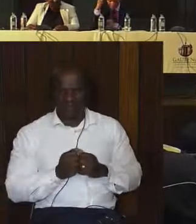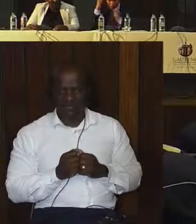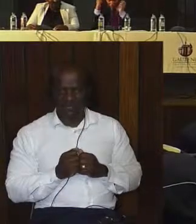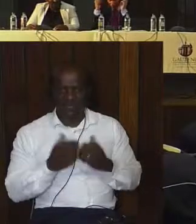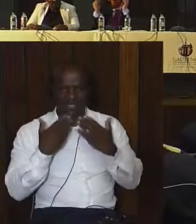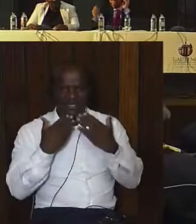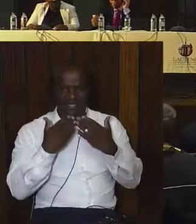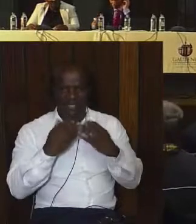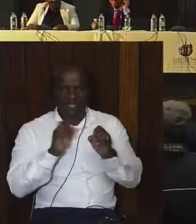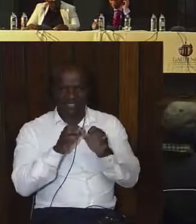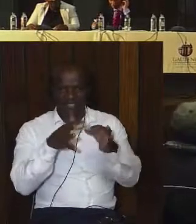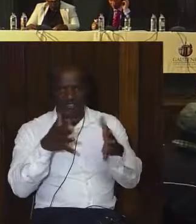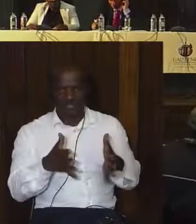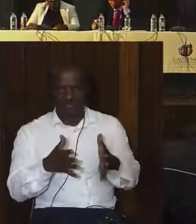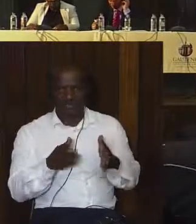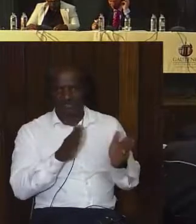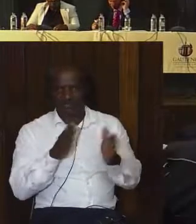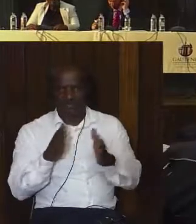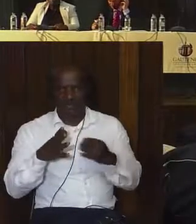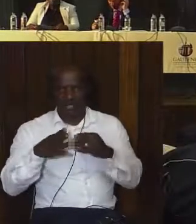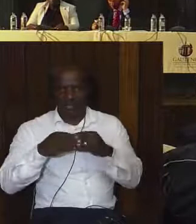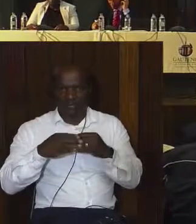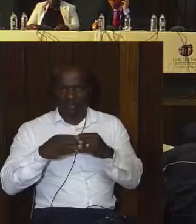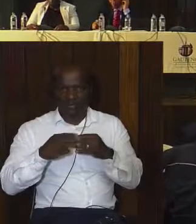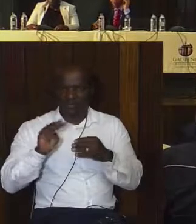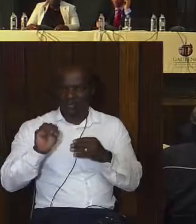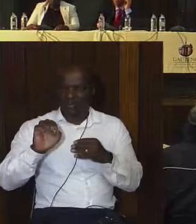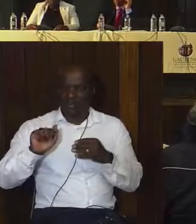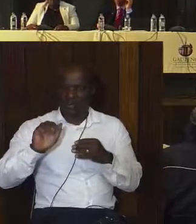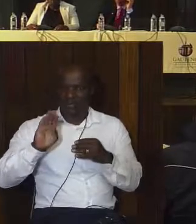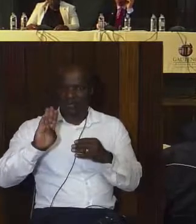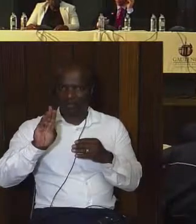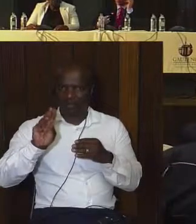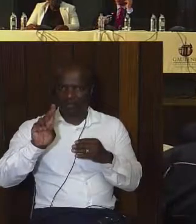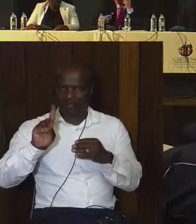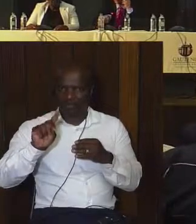Thanks, Chair. Thanks, Member Mabunda. HOD?